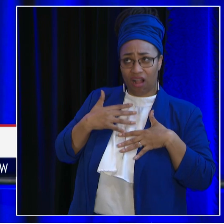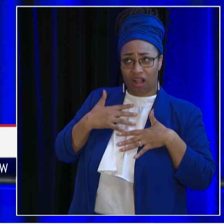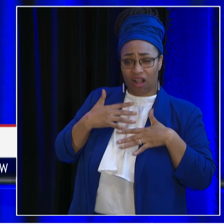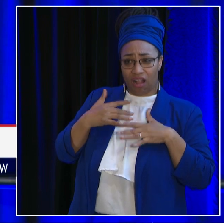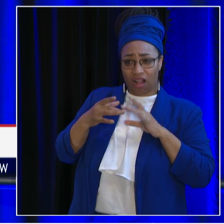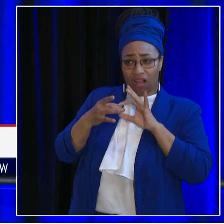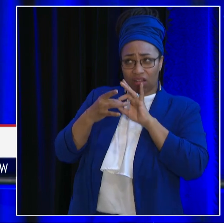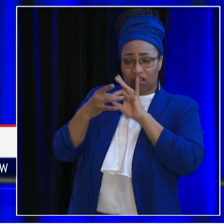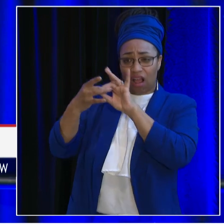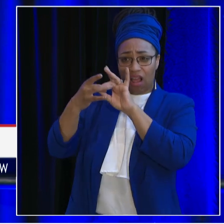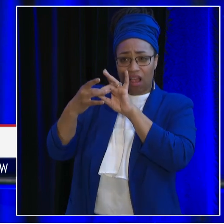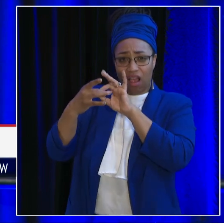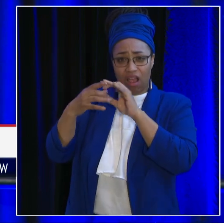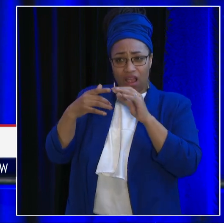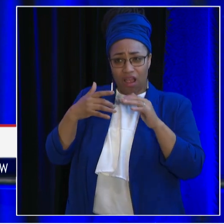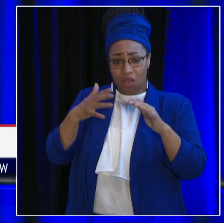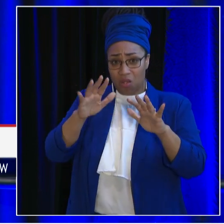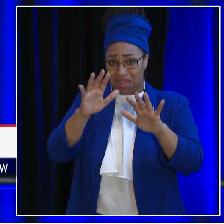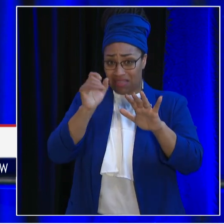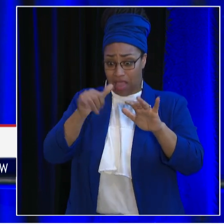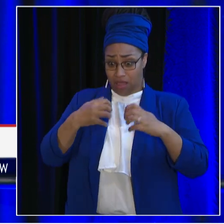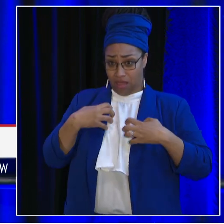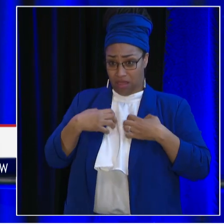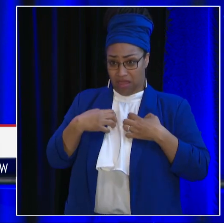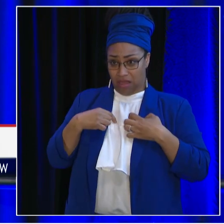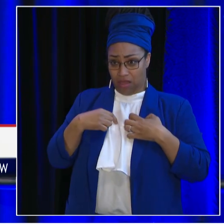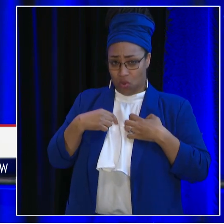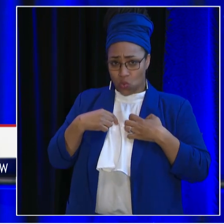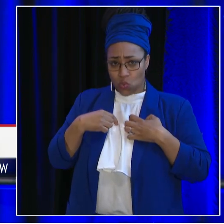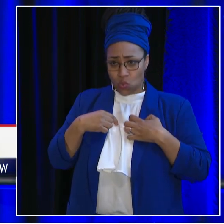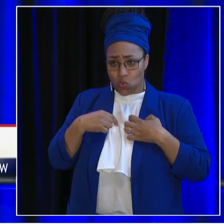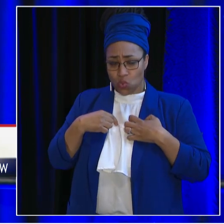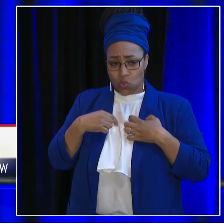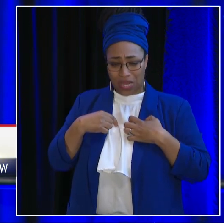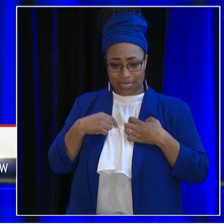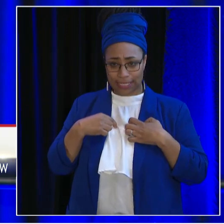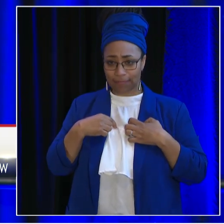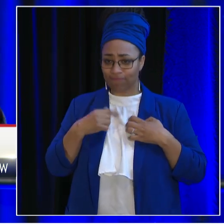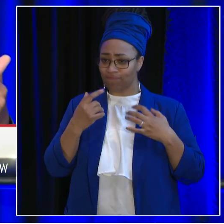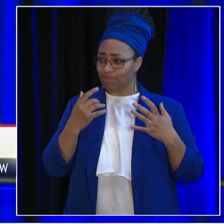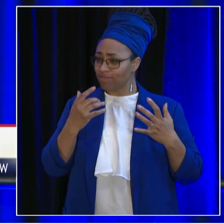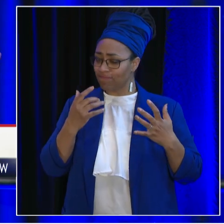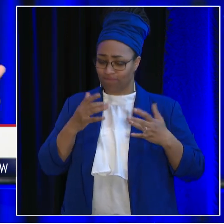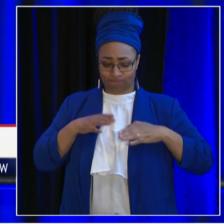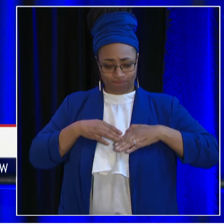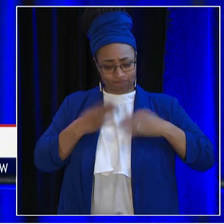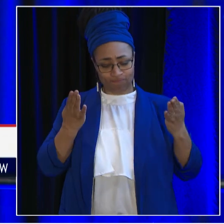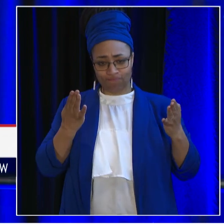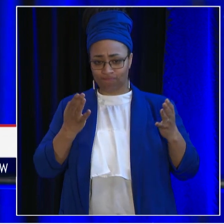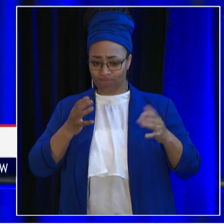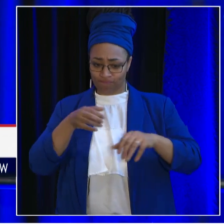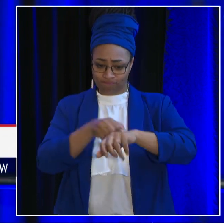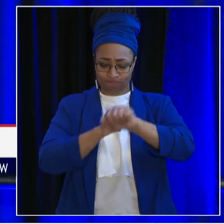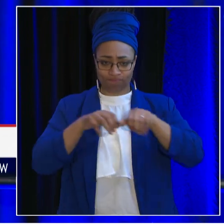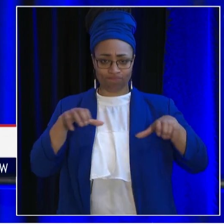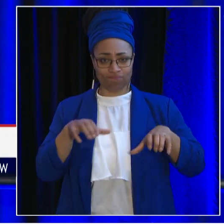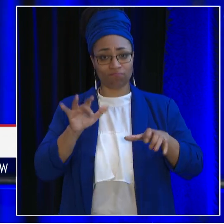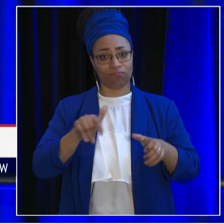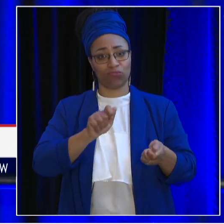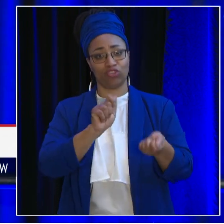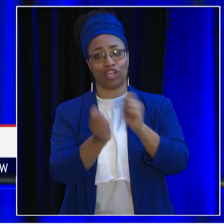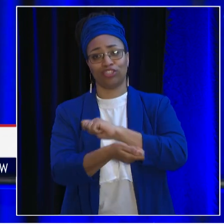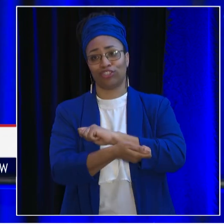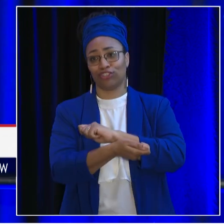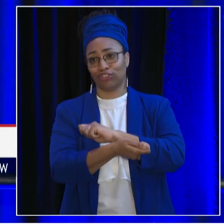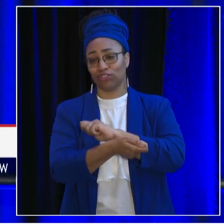the most uncomfortable is when your heart is the most open to being changed. I remember I went to the show that night. I played one of the worst gigs